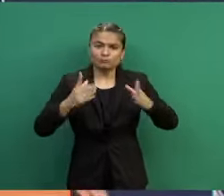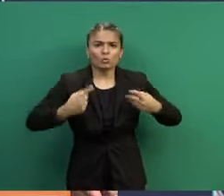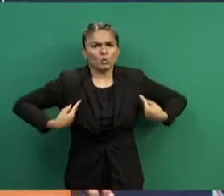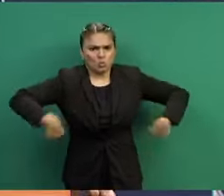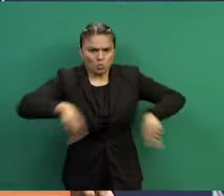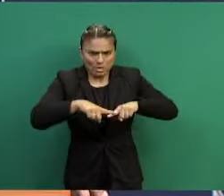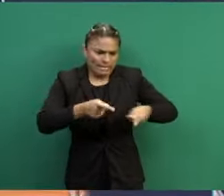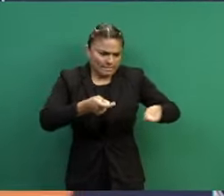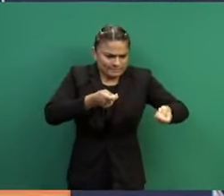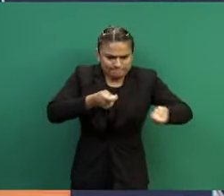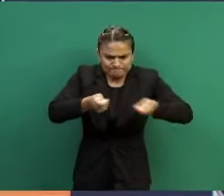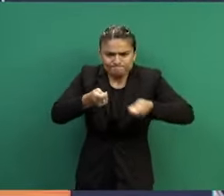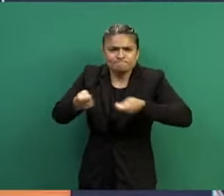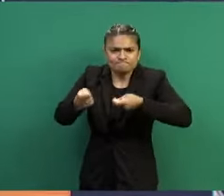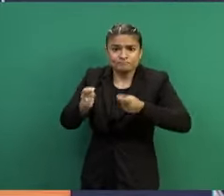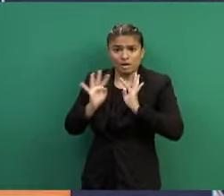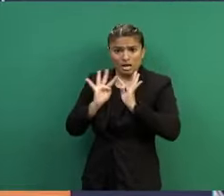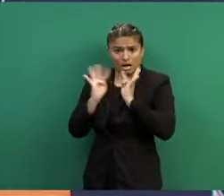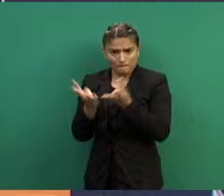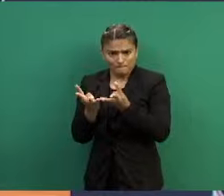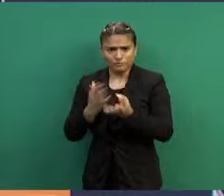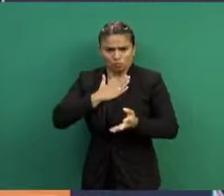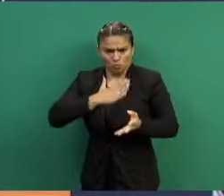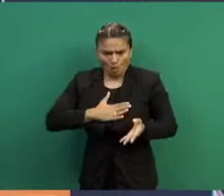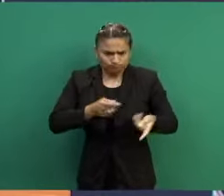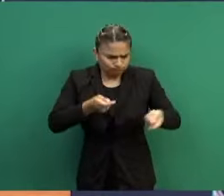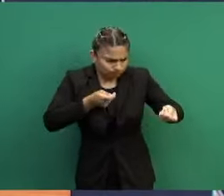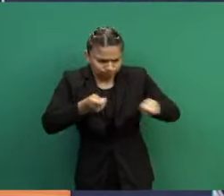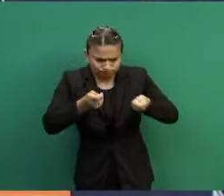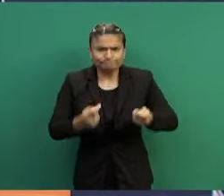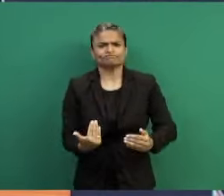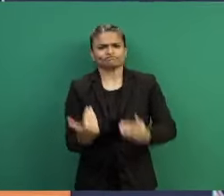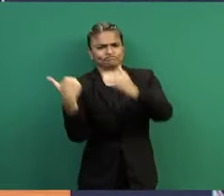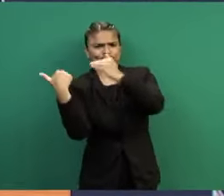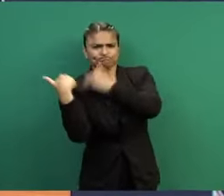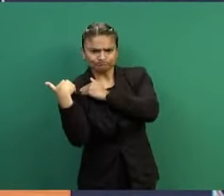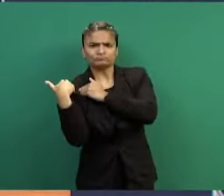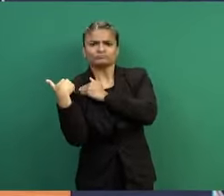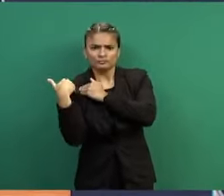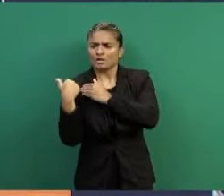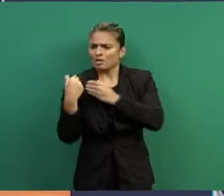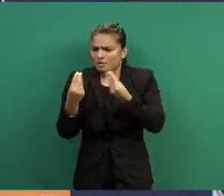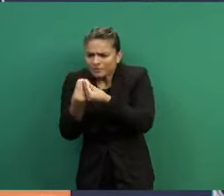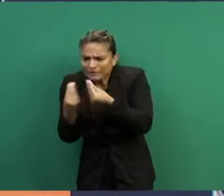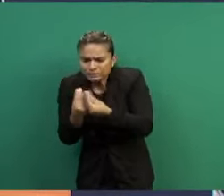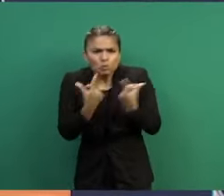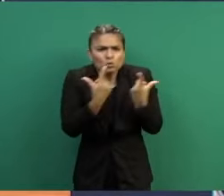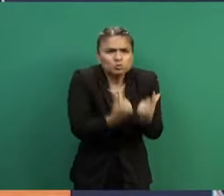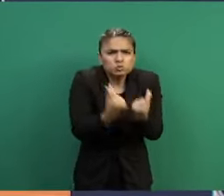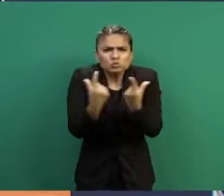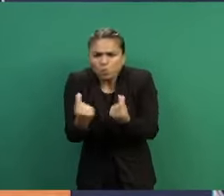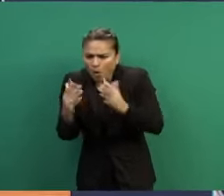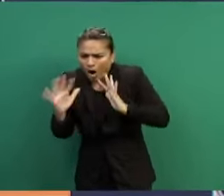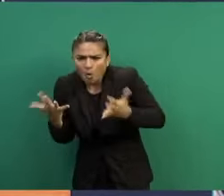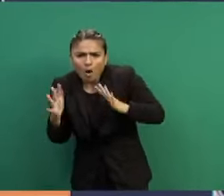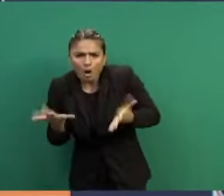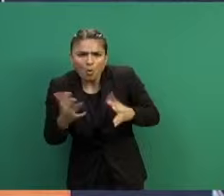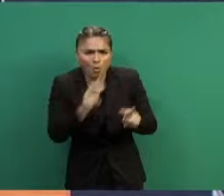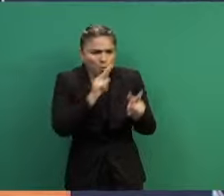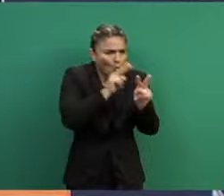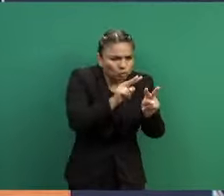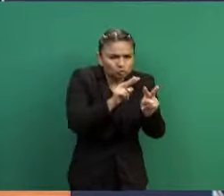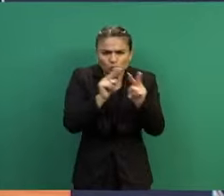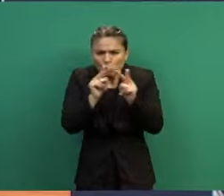risks, the committee remains vigilant and stands ready to act should